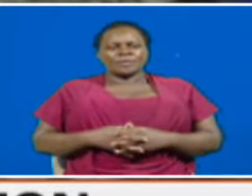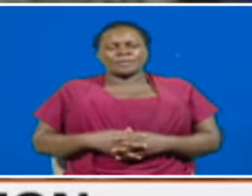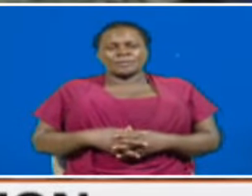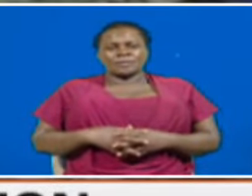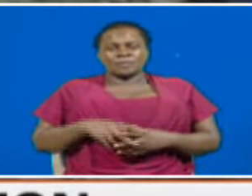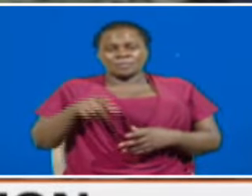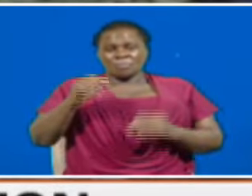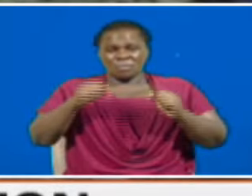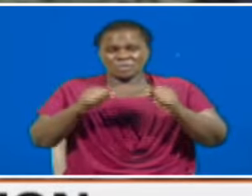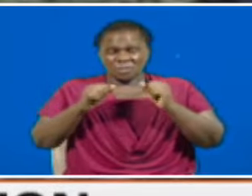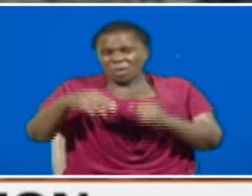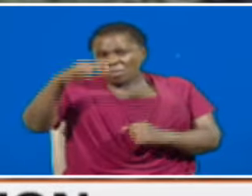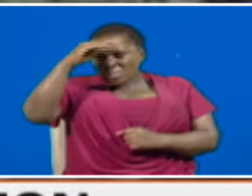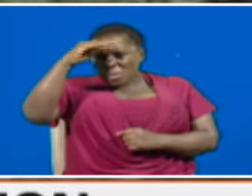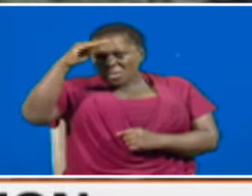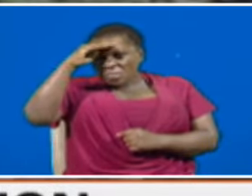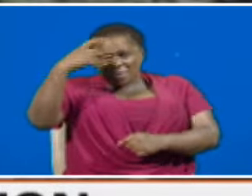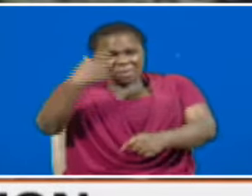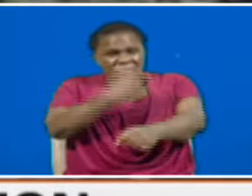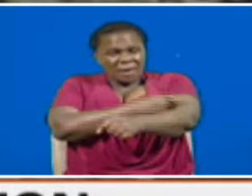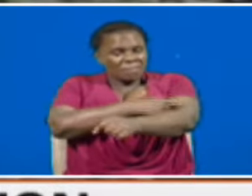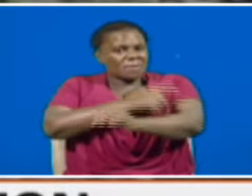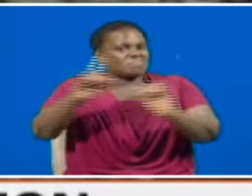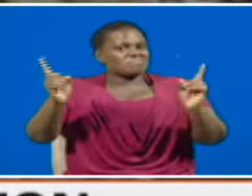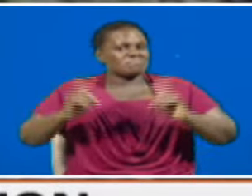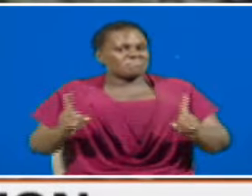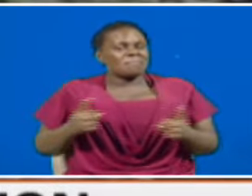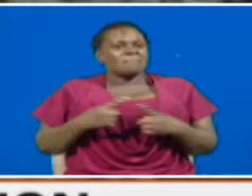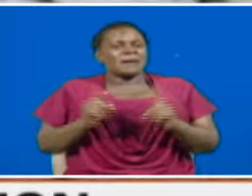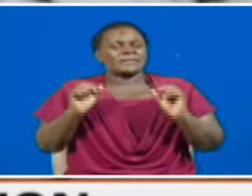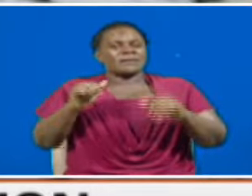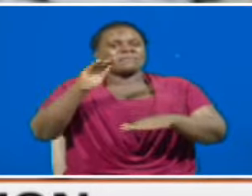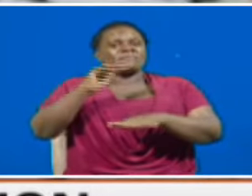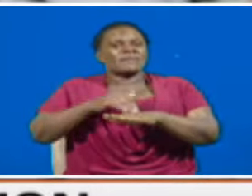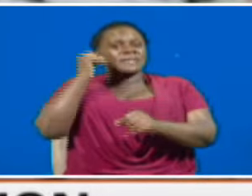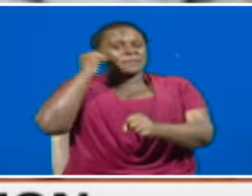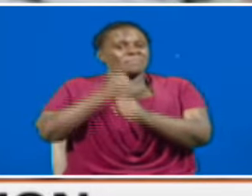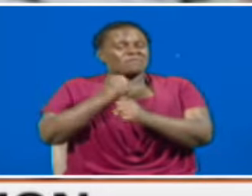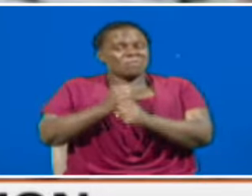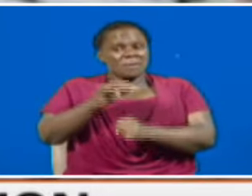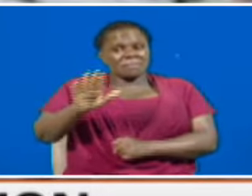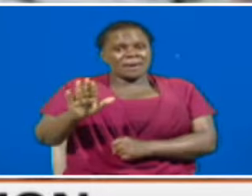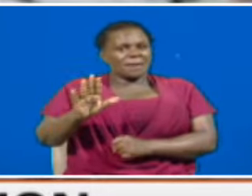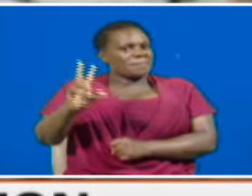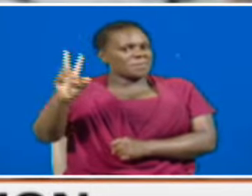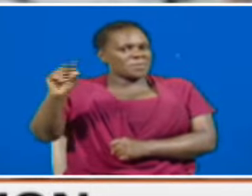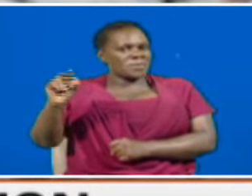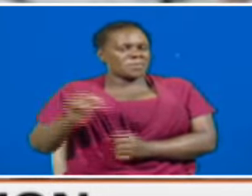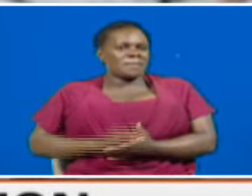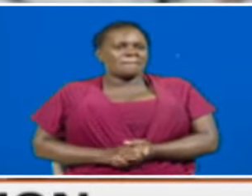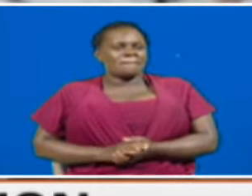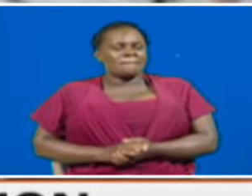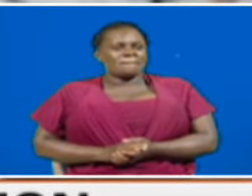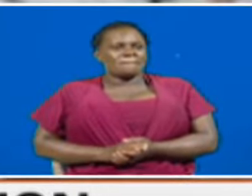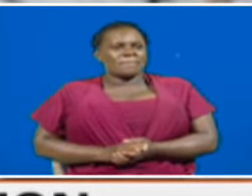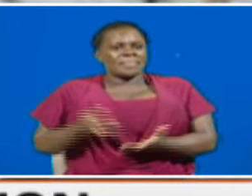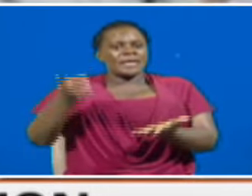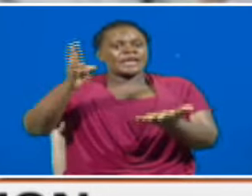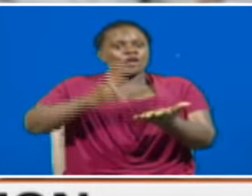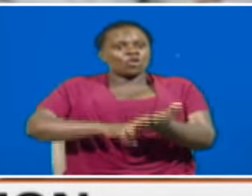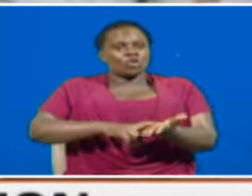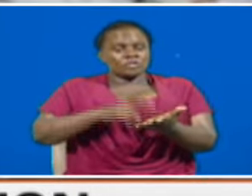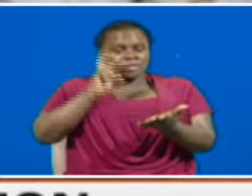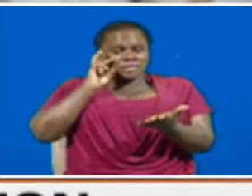that flight crew could have been on prescribed drugs or alcohol that could have affected the performance of flight crew members. According to records availed